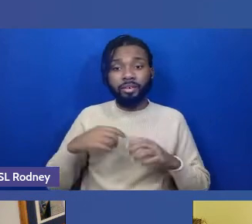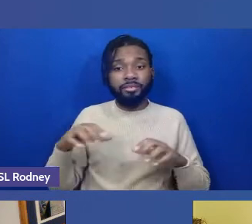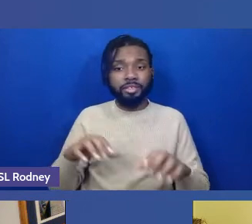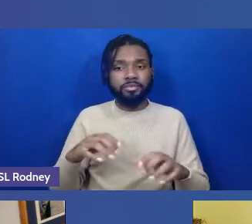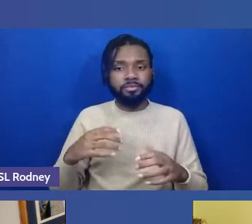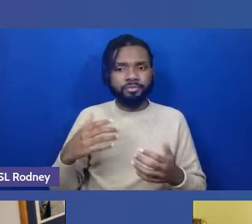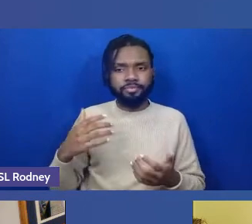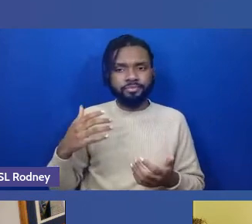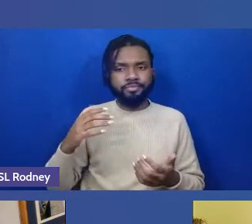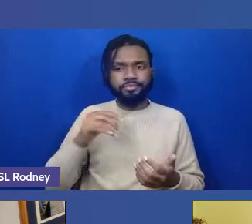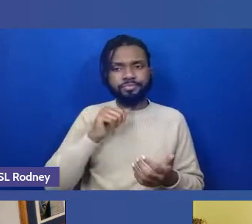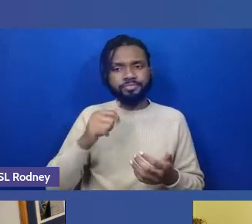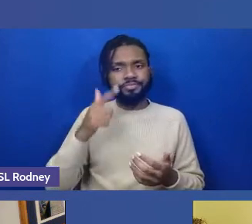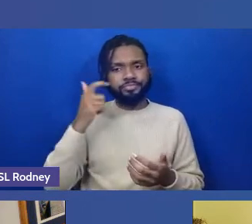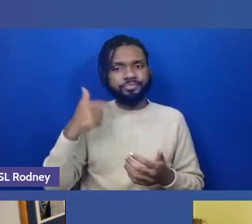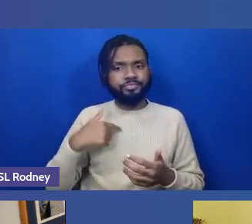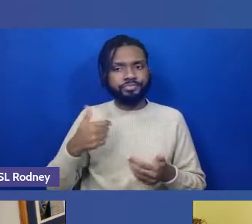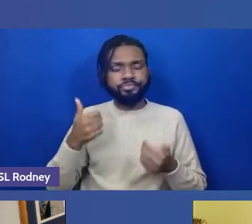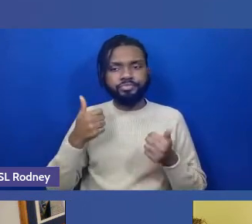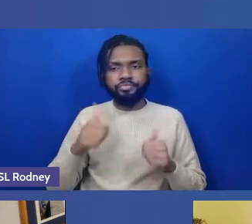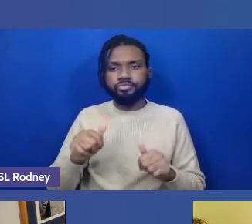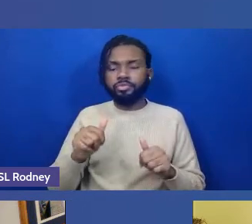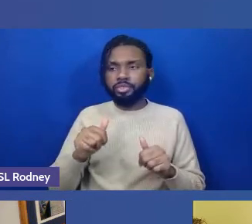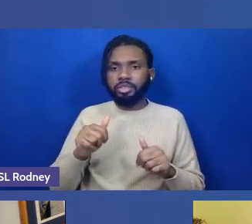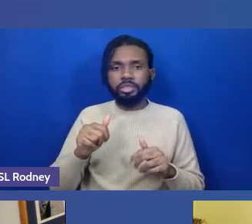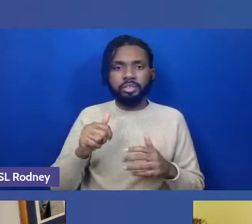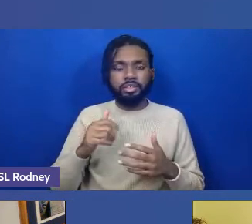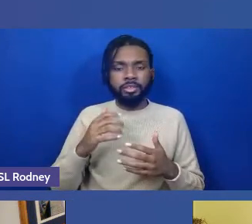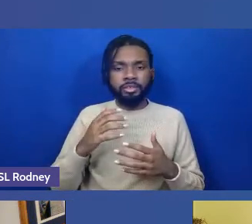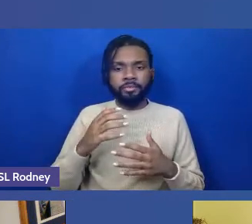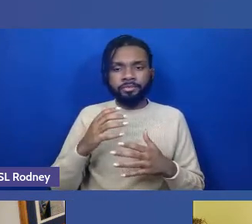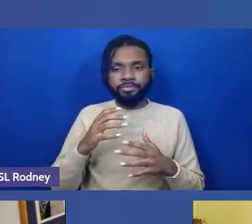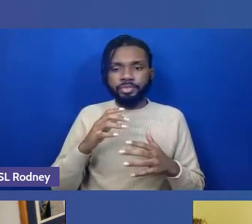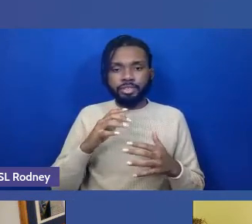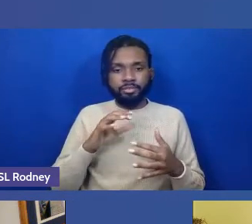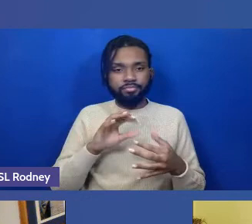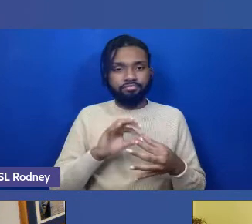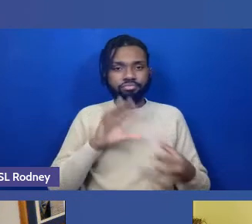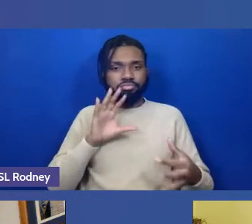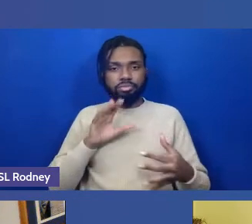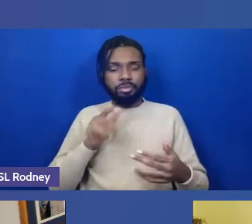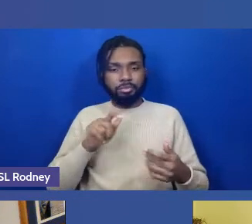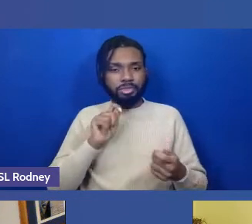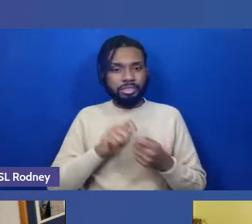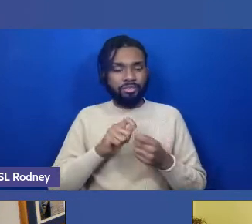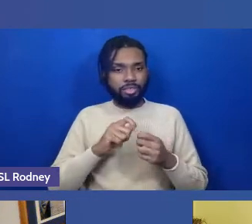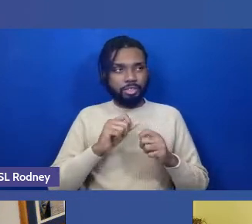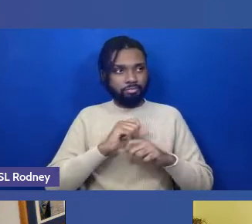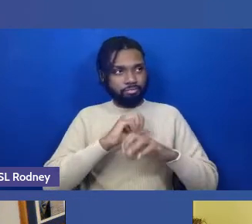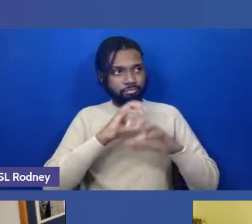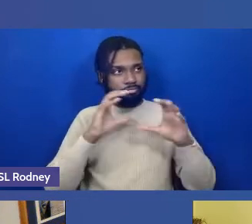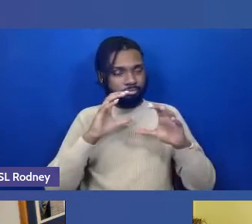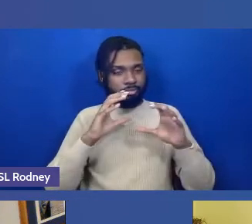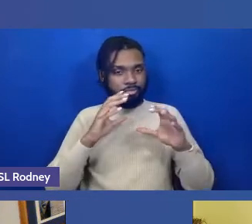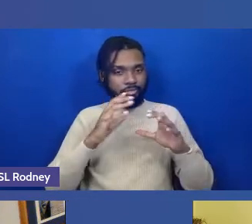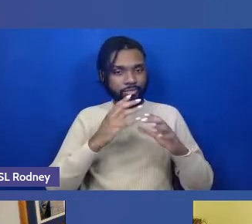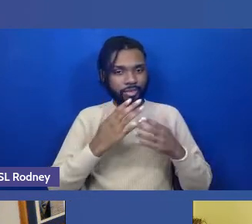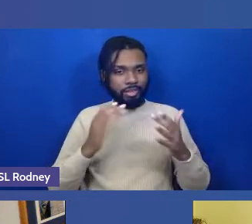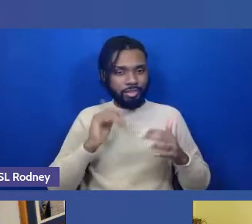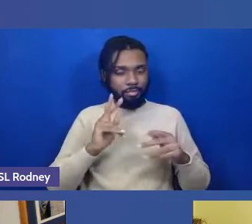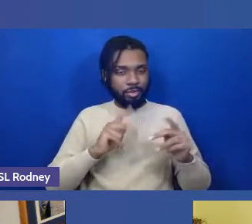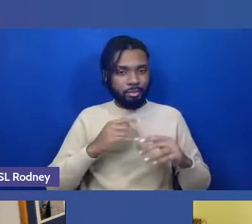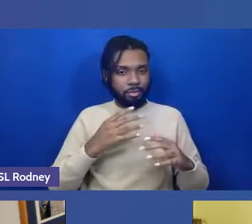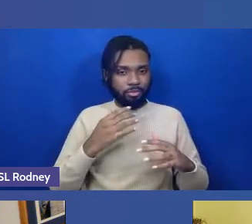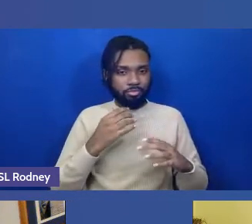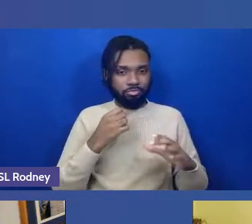has actually been because I've been trying to like get out of containers people have been putting me in. And ultimately the things that I'm usually doing aren't necessarily received well